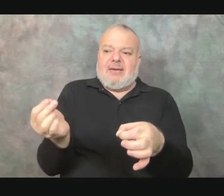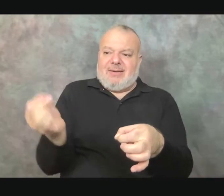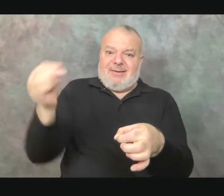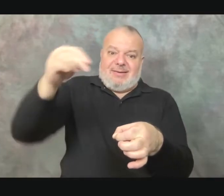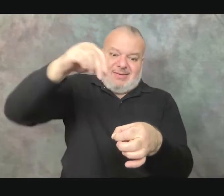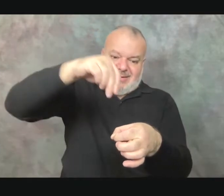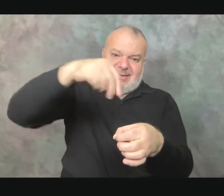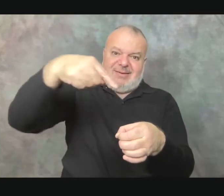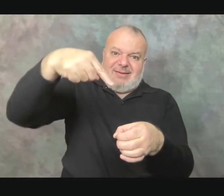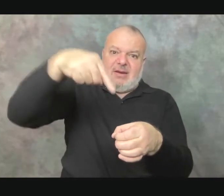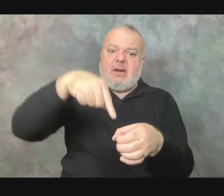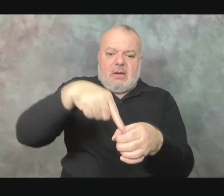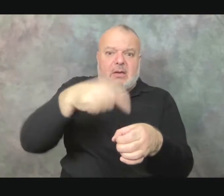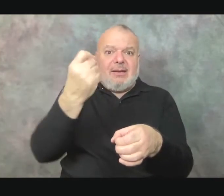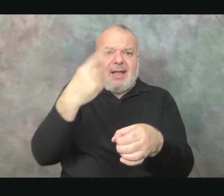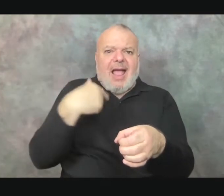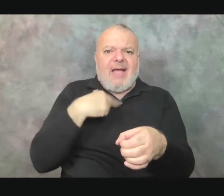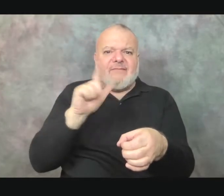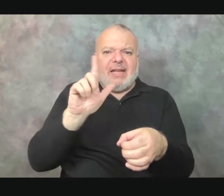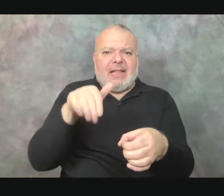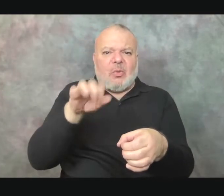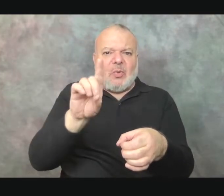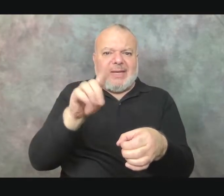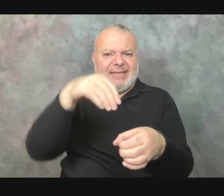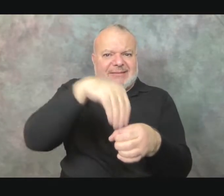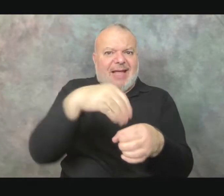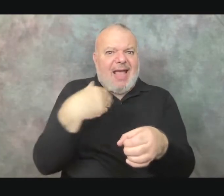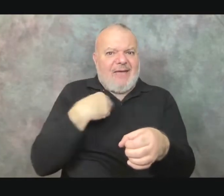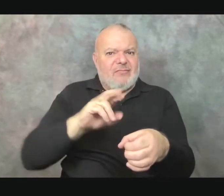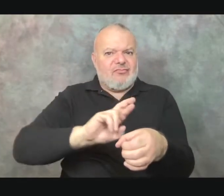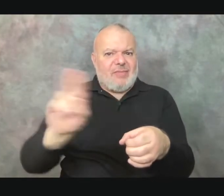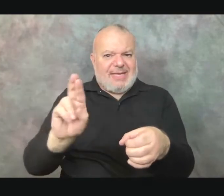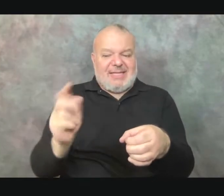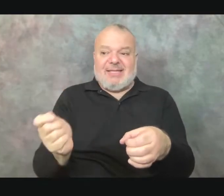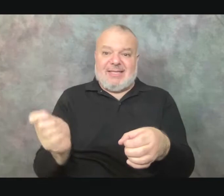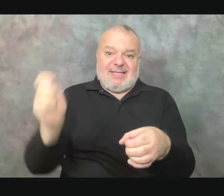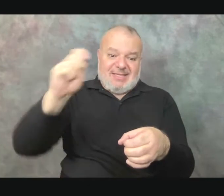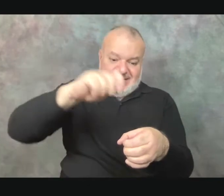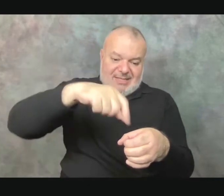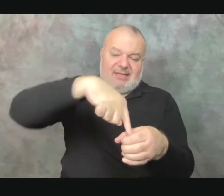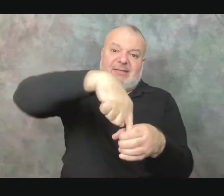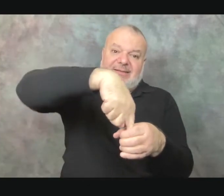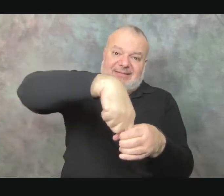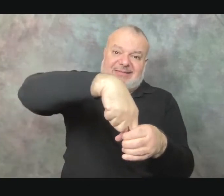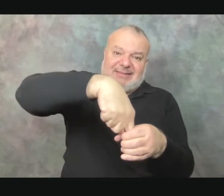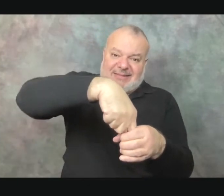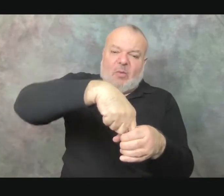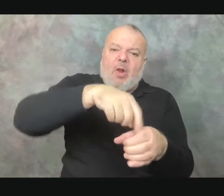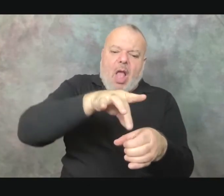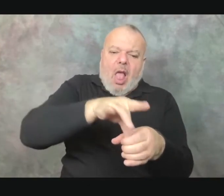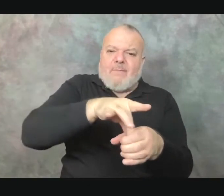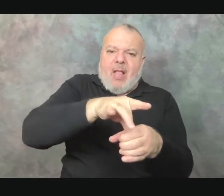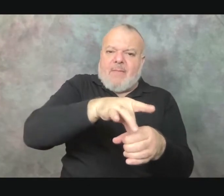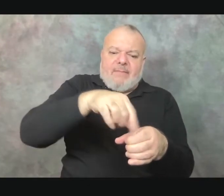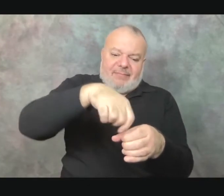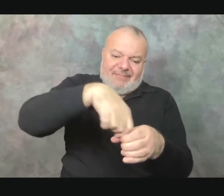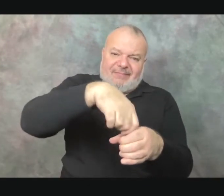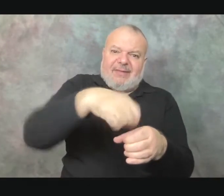These are all examples of a positive test result. If your test comes back positive, please